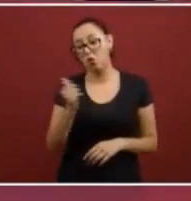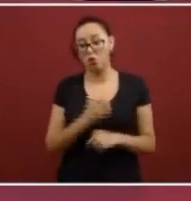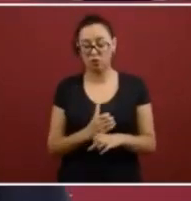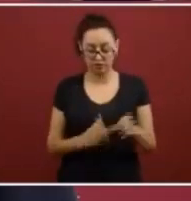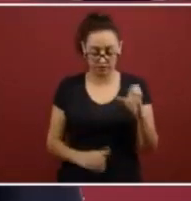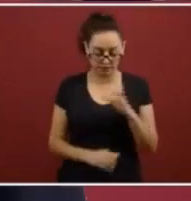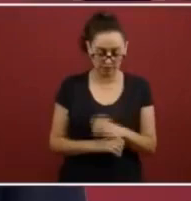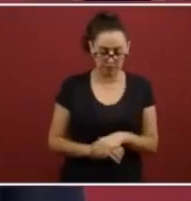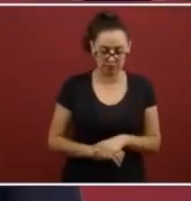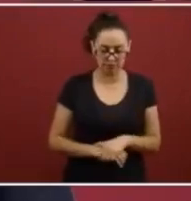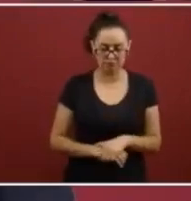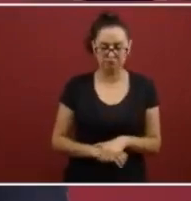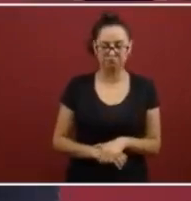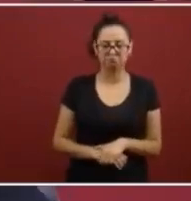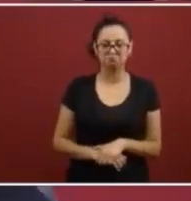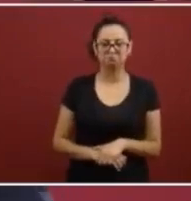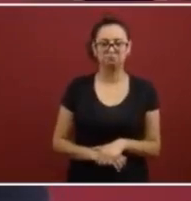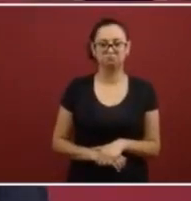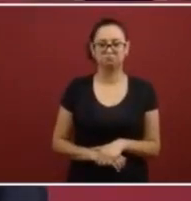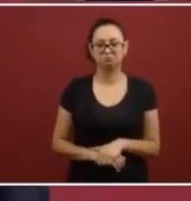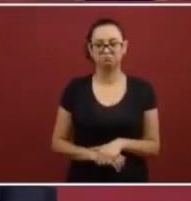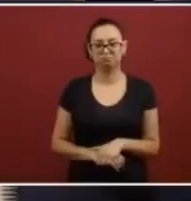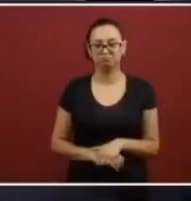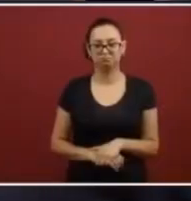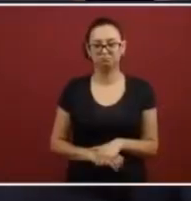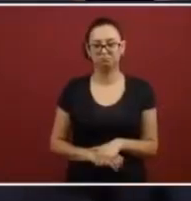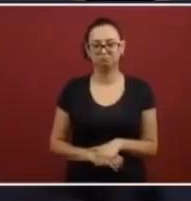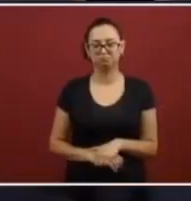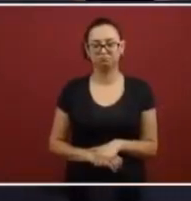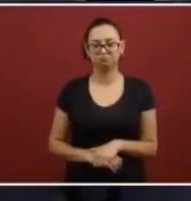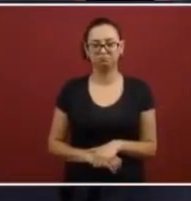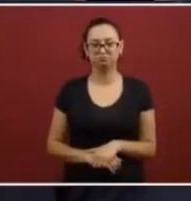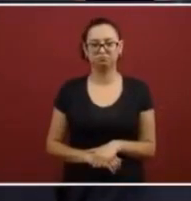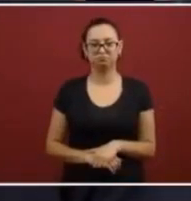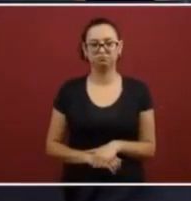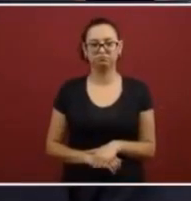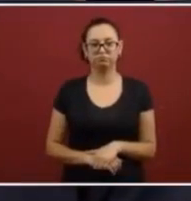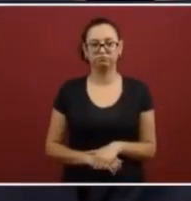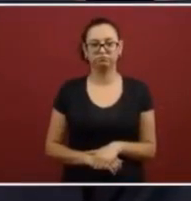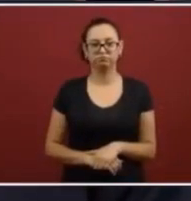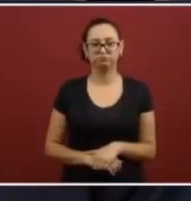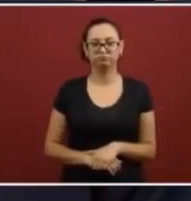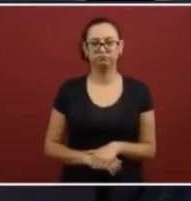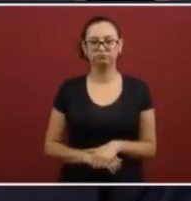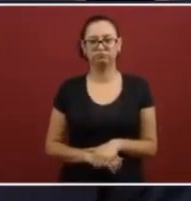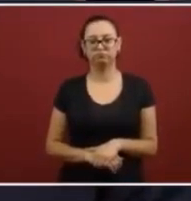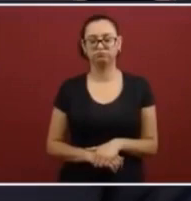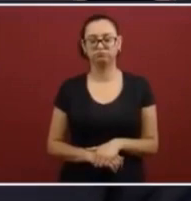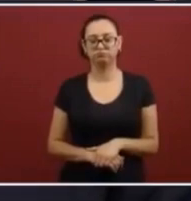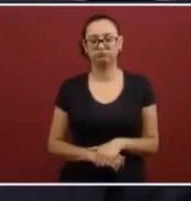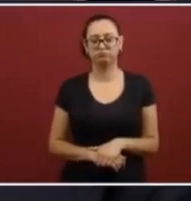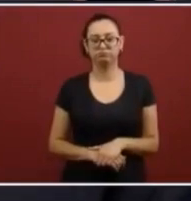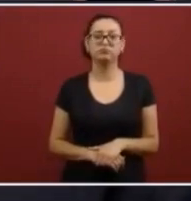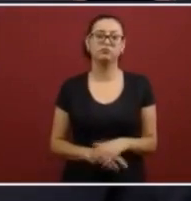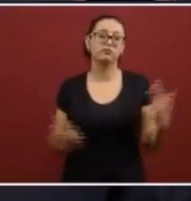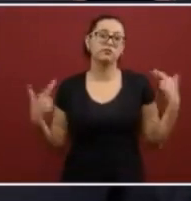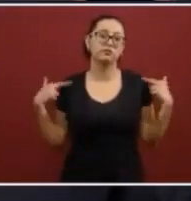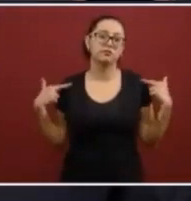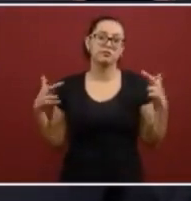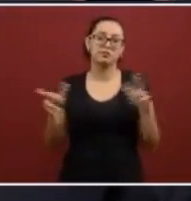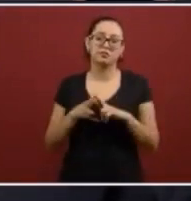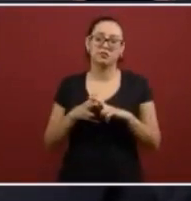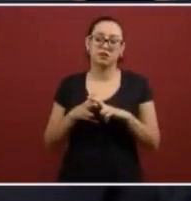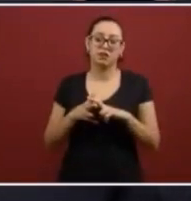politics. Em, Another thing, se tenía abandonado al maestro they